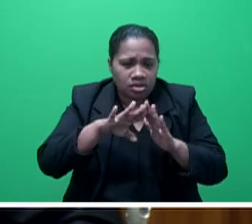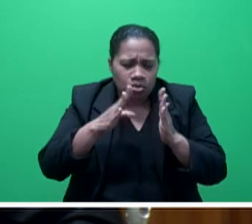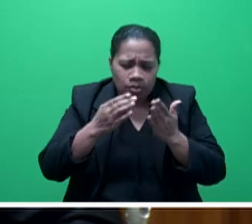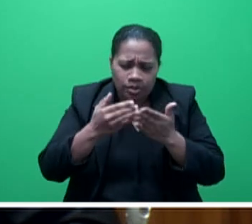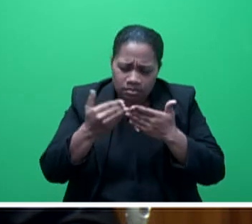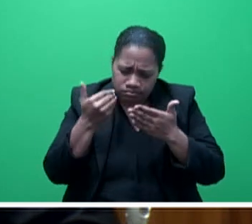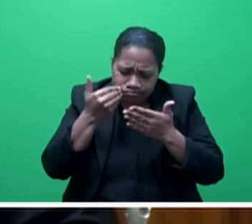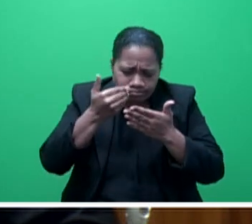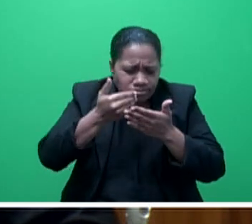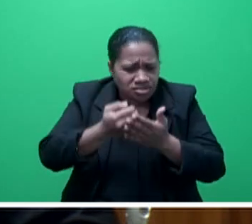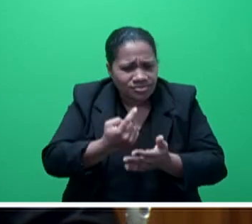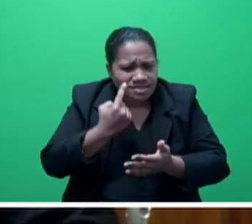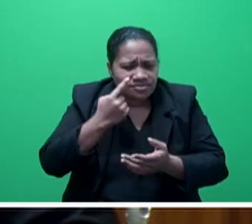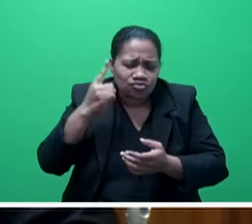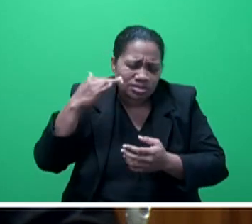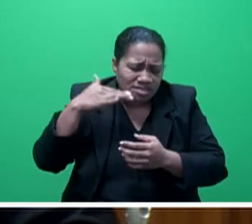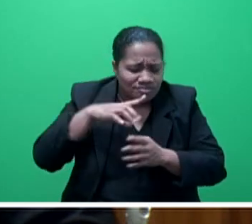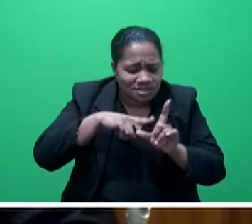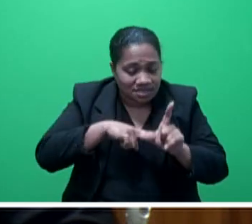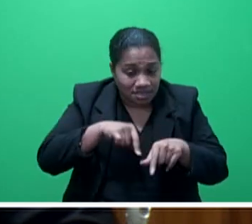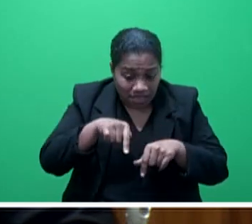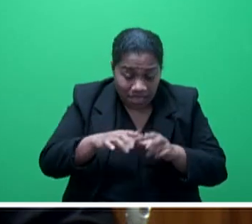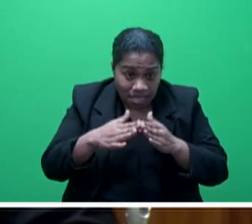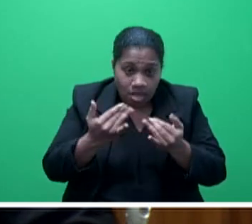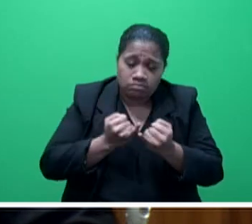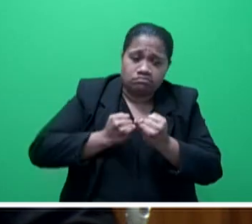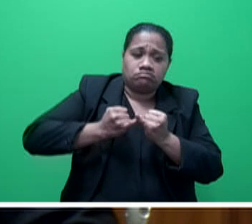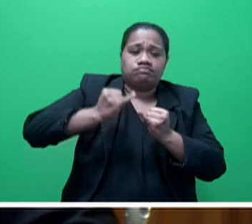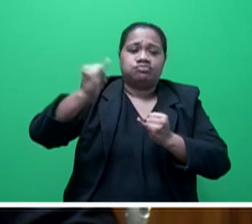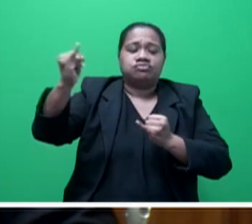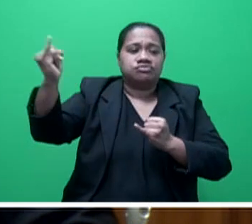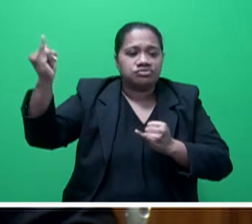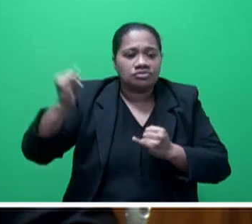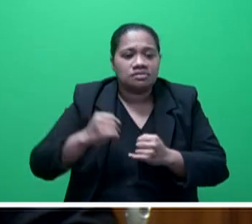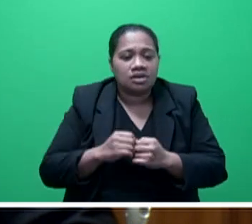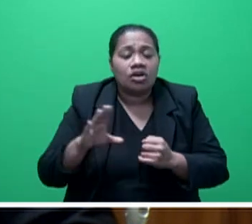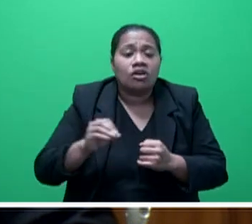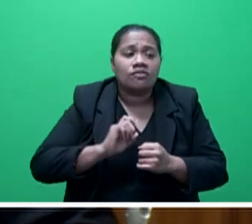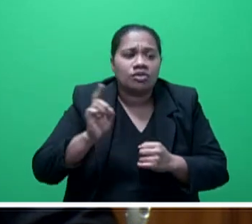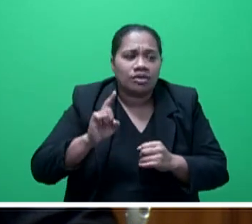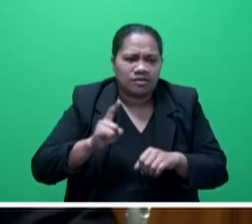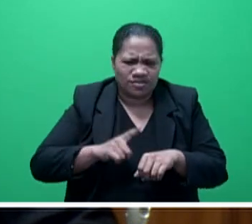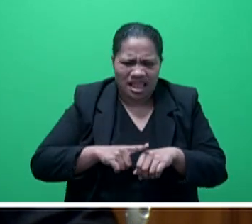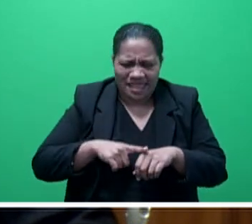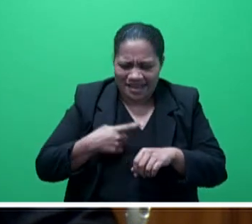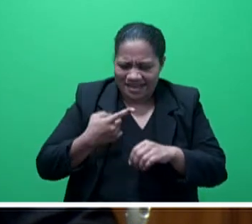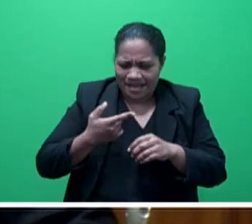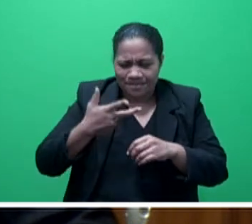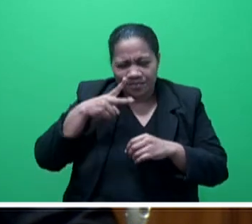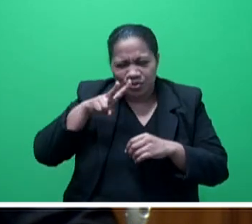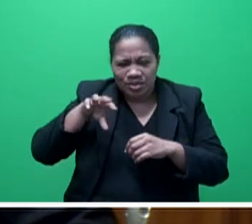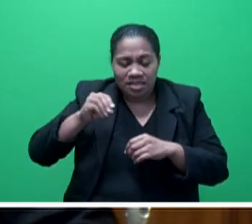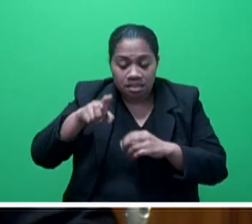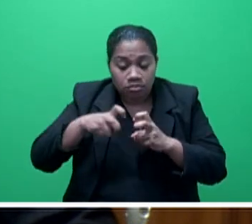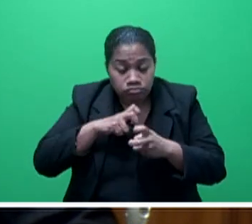years. And this may be far more severe than the Great Depression of the late 20s. This is a problem that is not